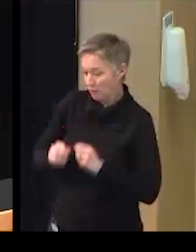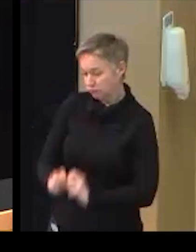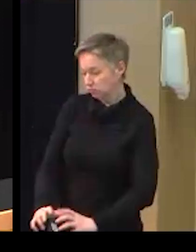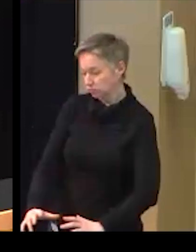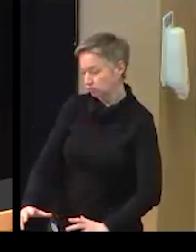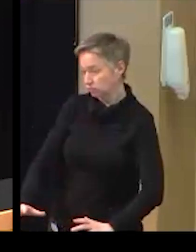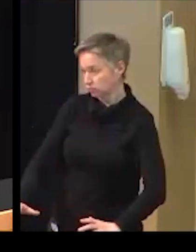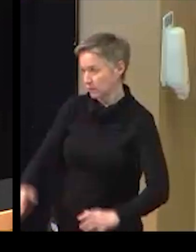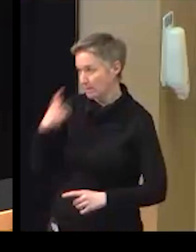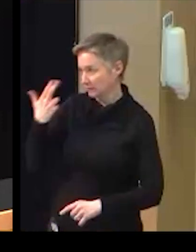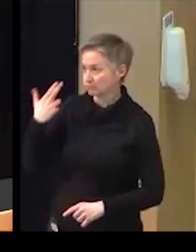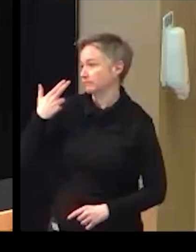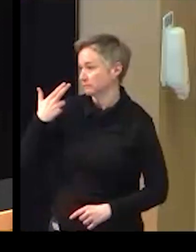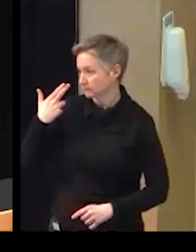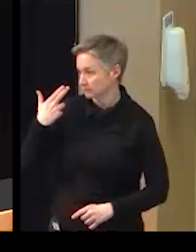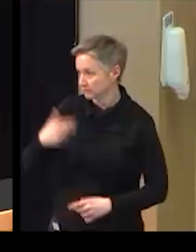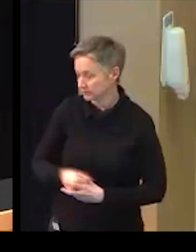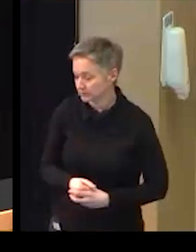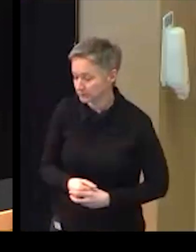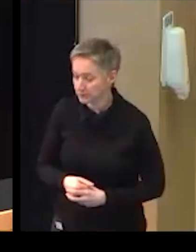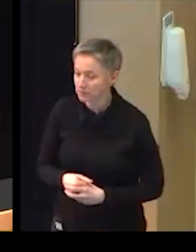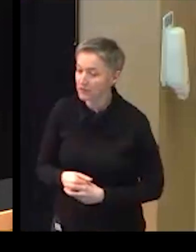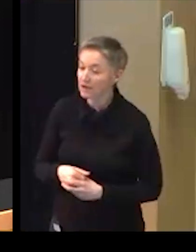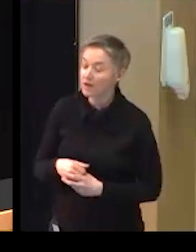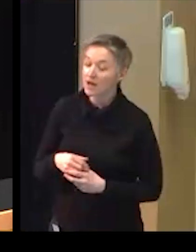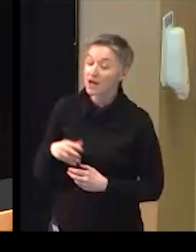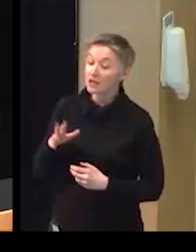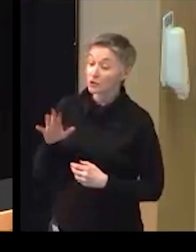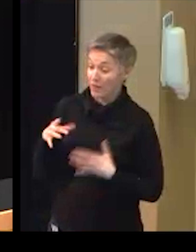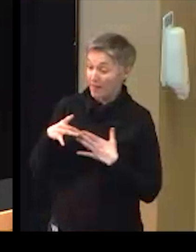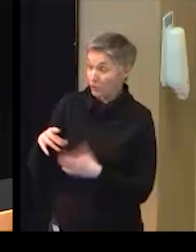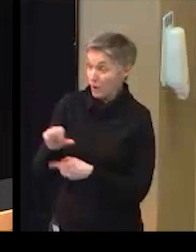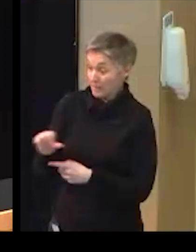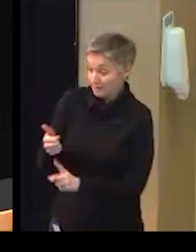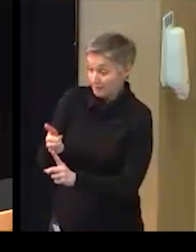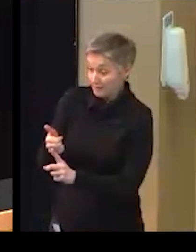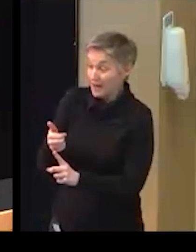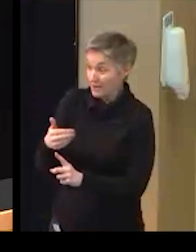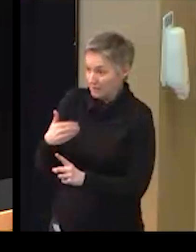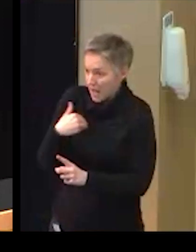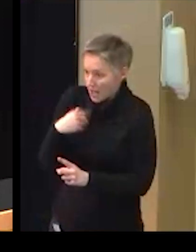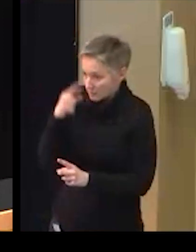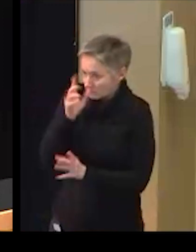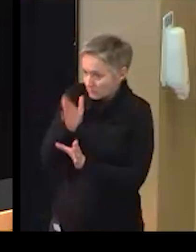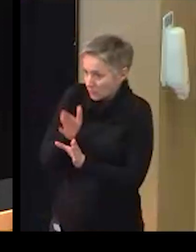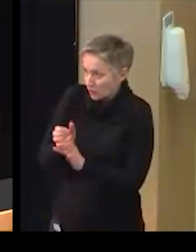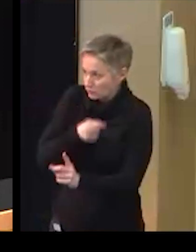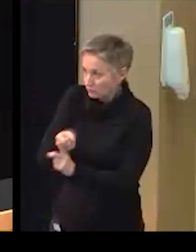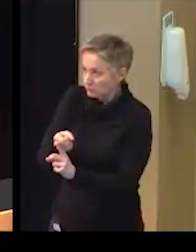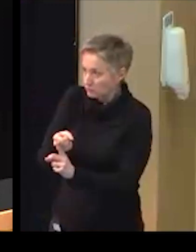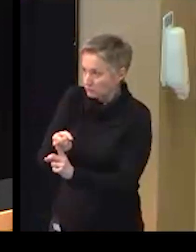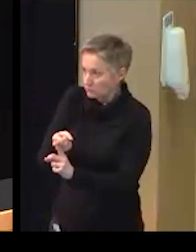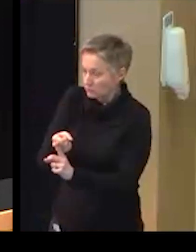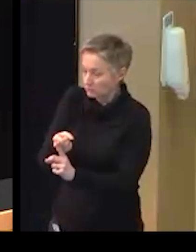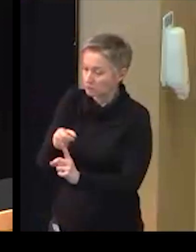a self-inflicted gunshot wound. That resulted in her suffering a psychological effect